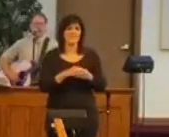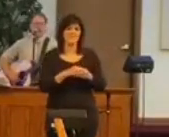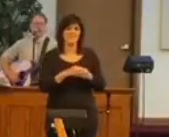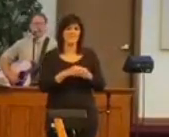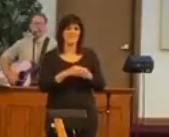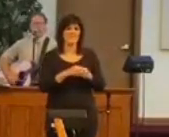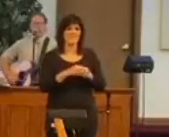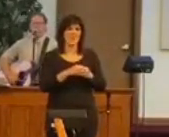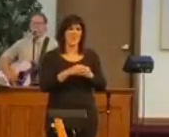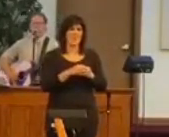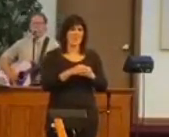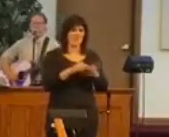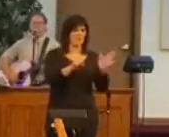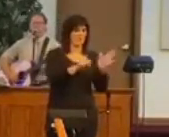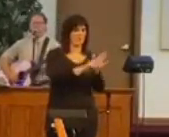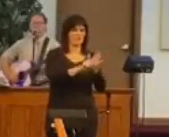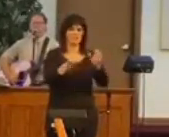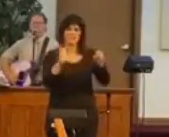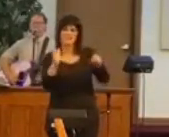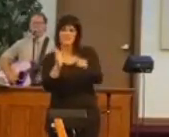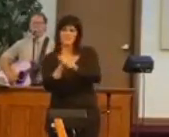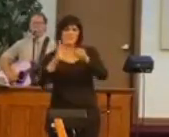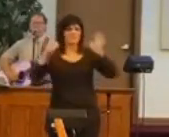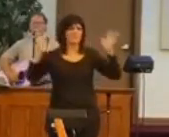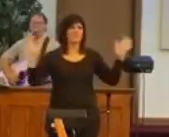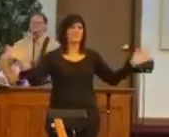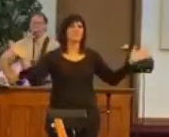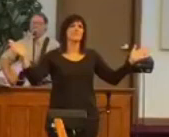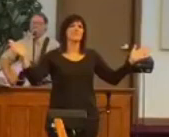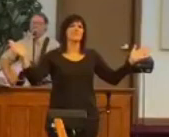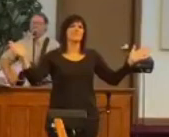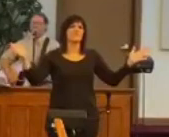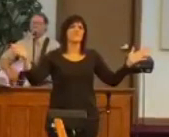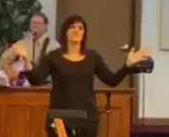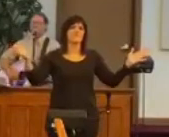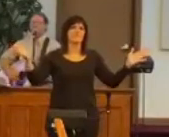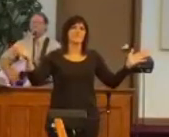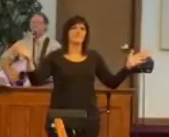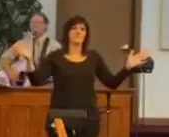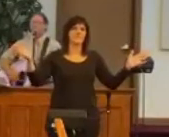as wounds which mar the chosen one